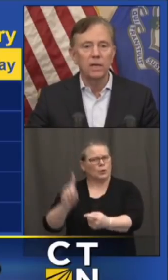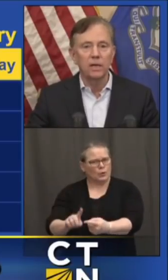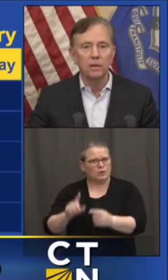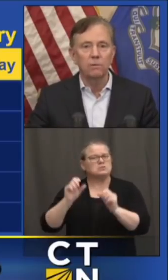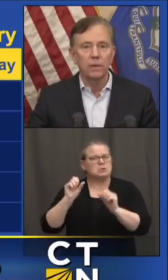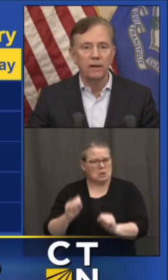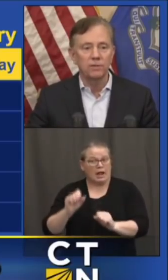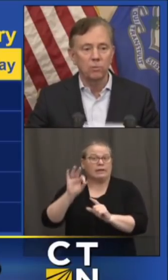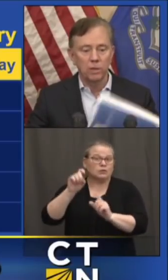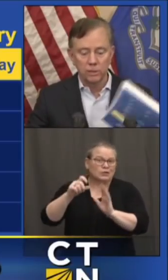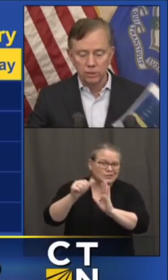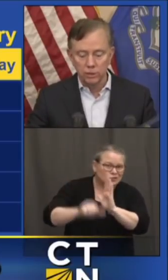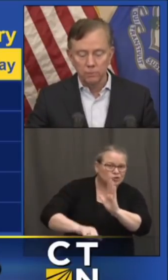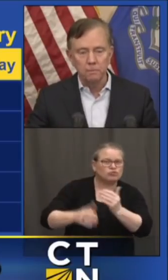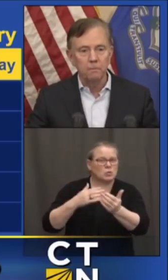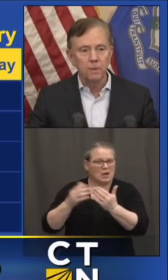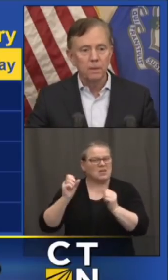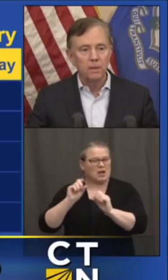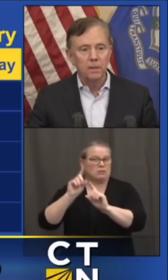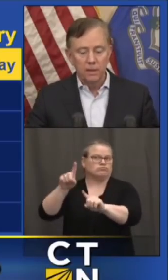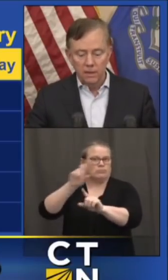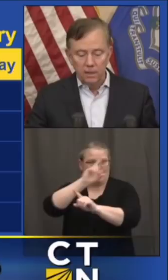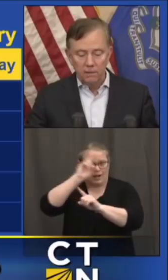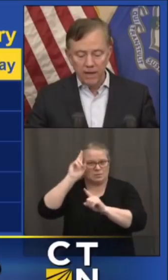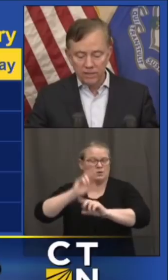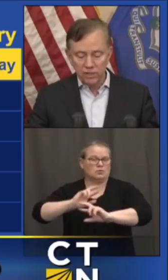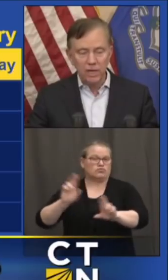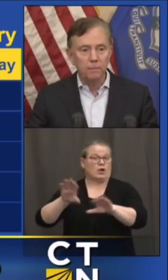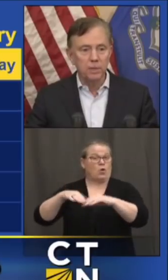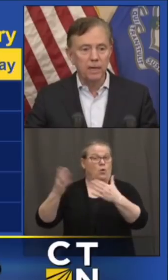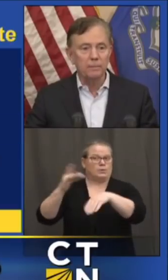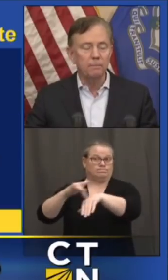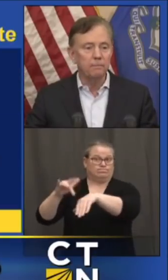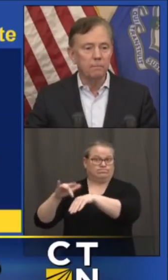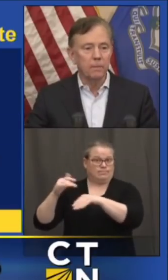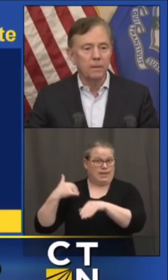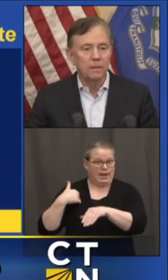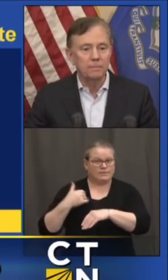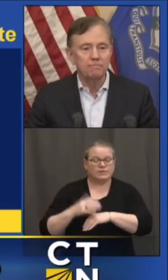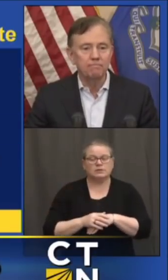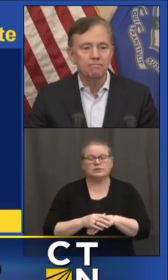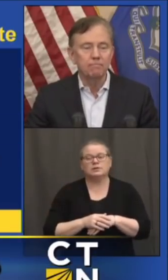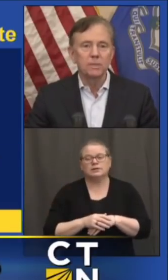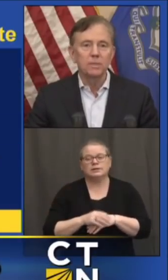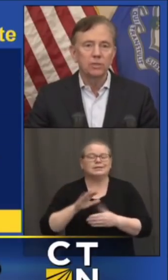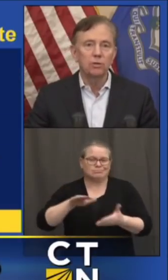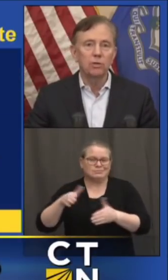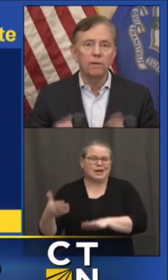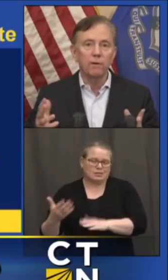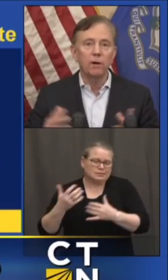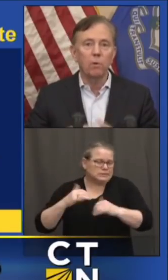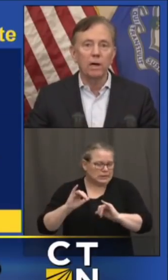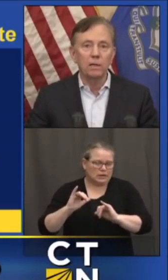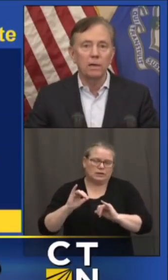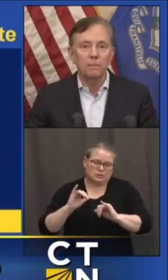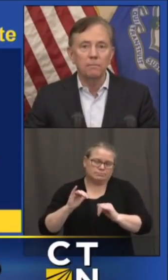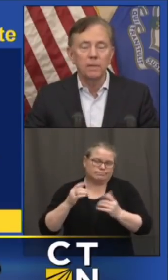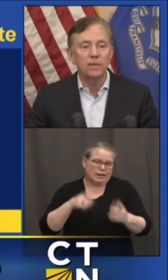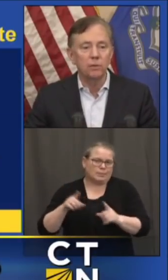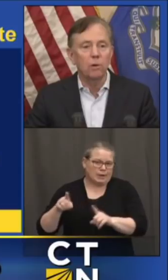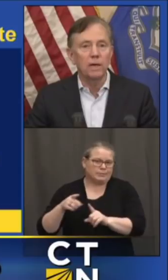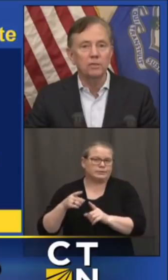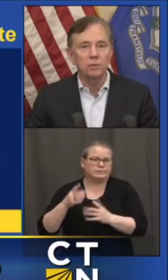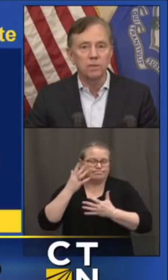lagging indicator. We have some work to do. The vaccine update, still doing very